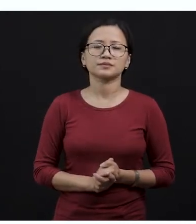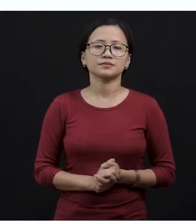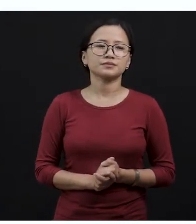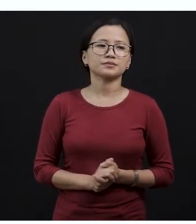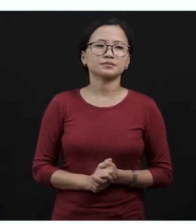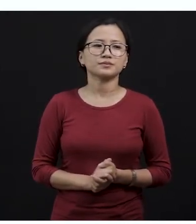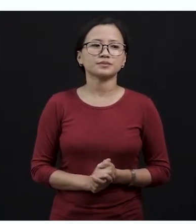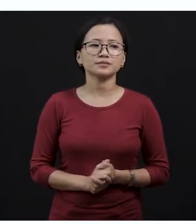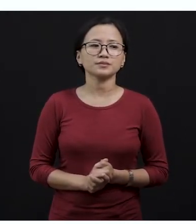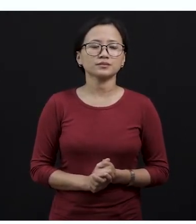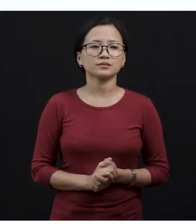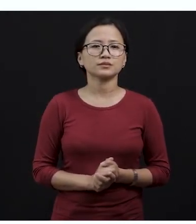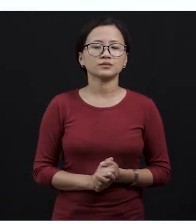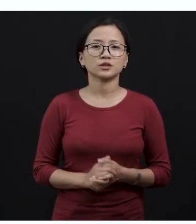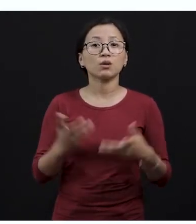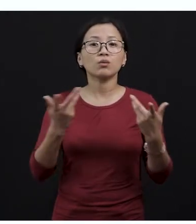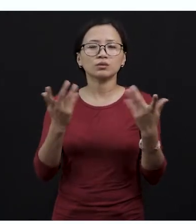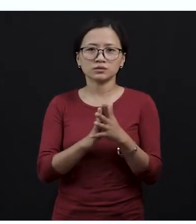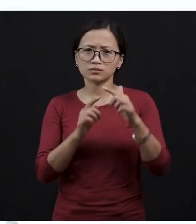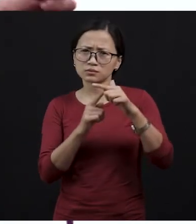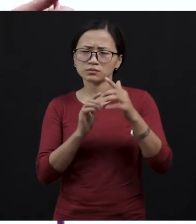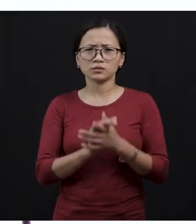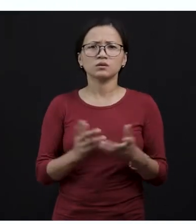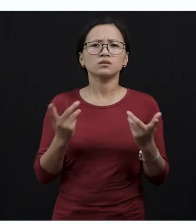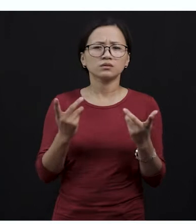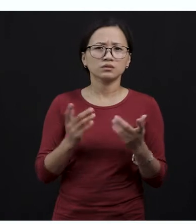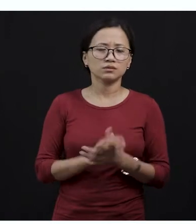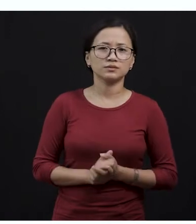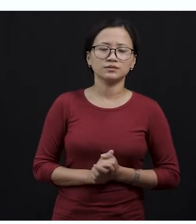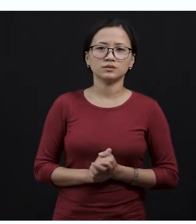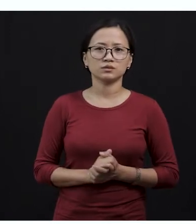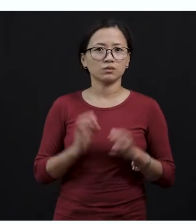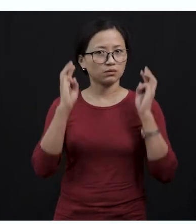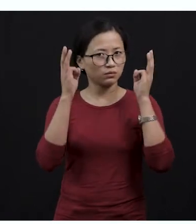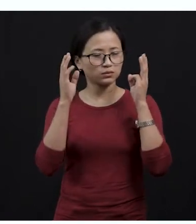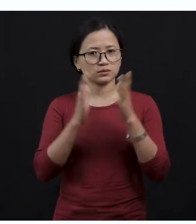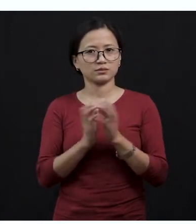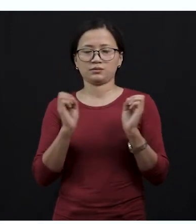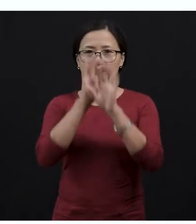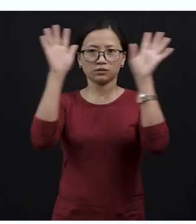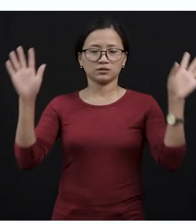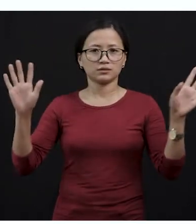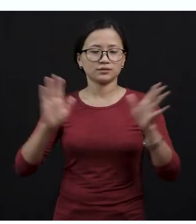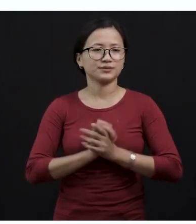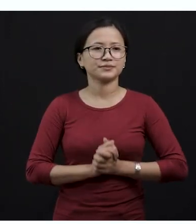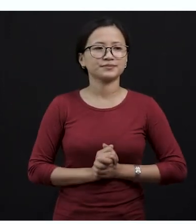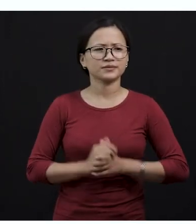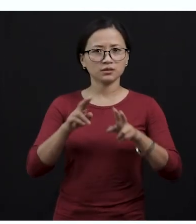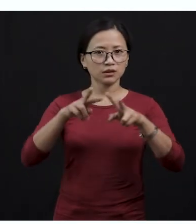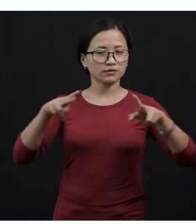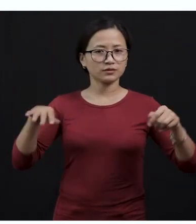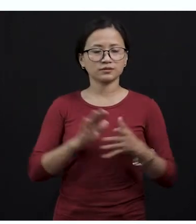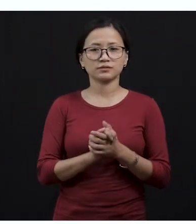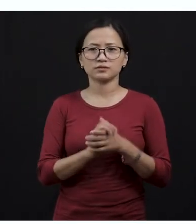Tissues, tissues. What are these tissues? You must be wondering. Then what is a tissue? The tissues, see, you can see the different types